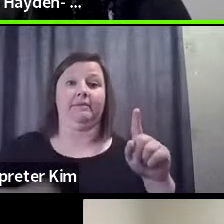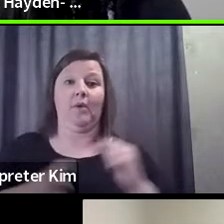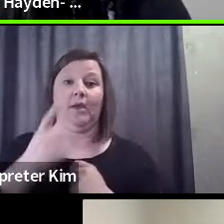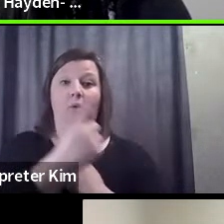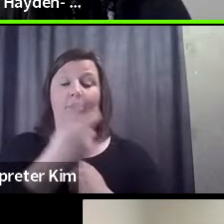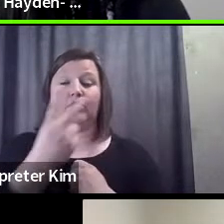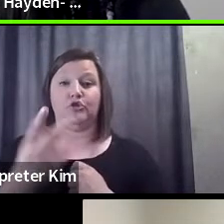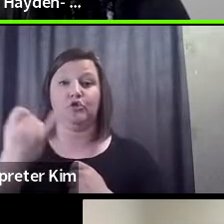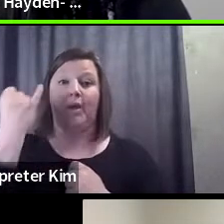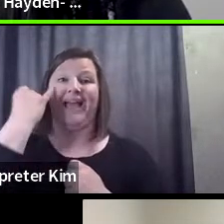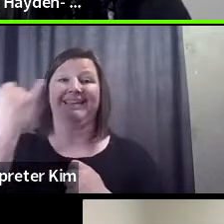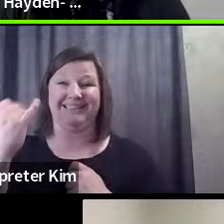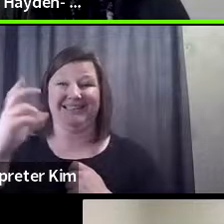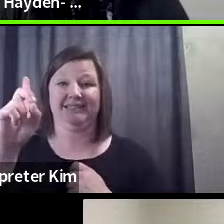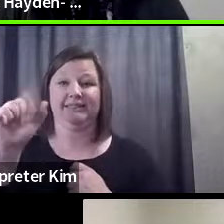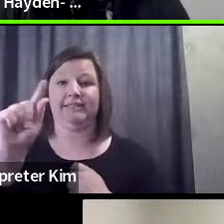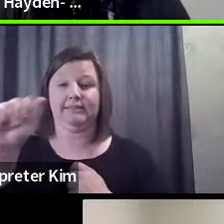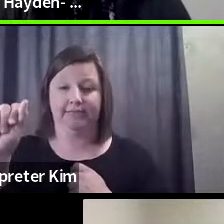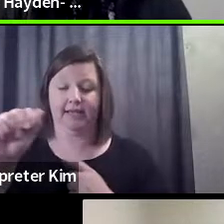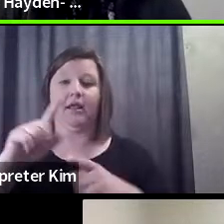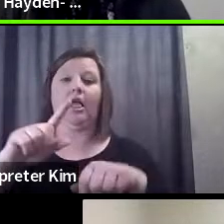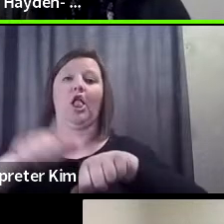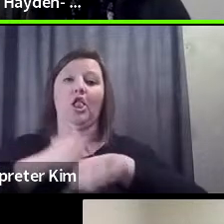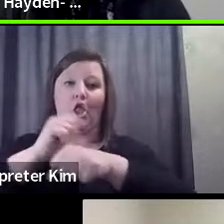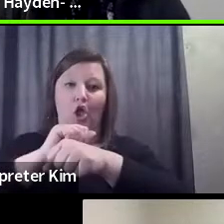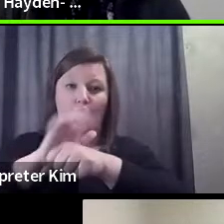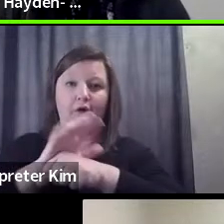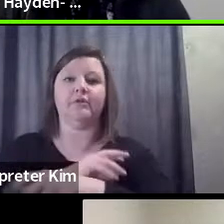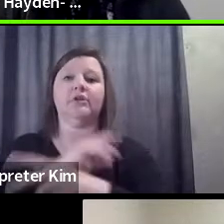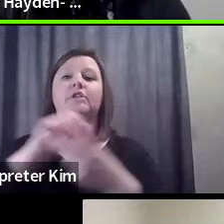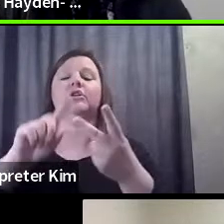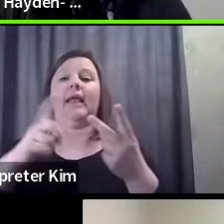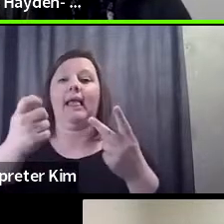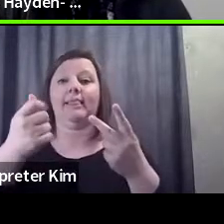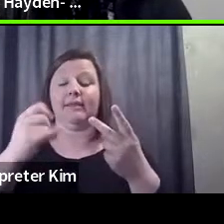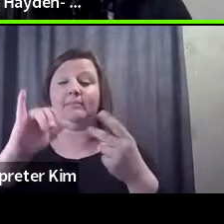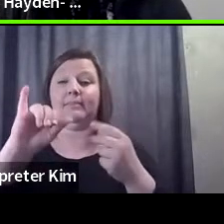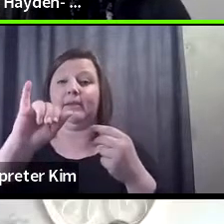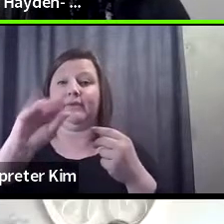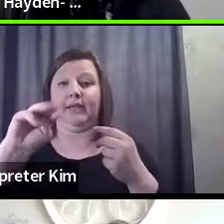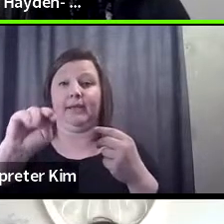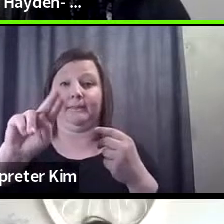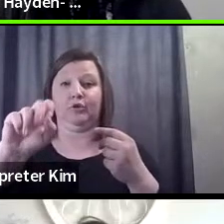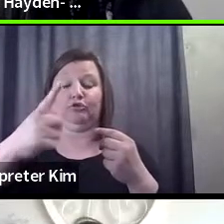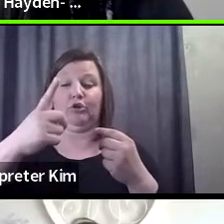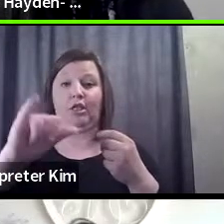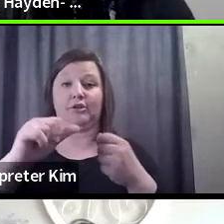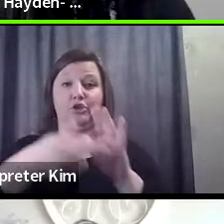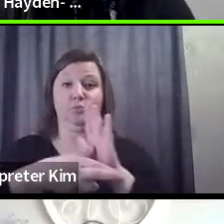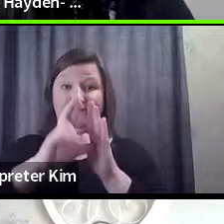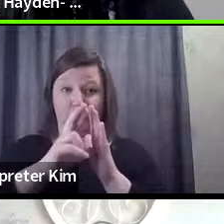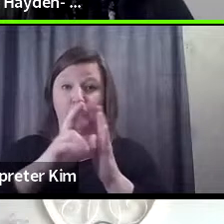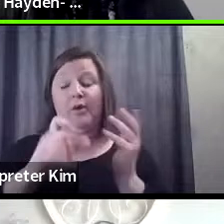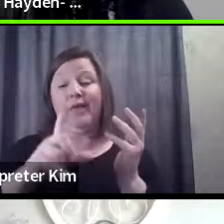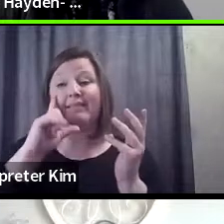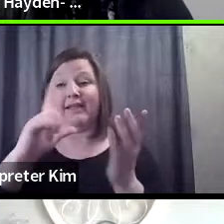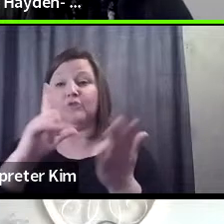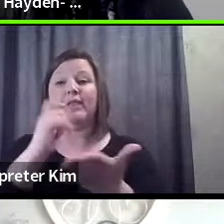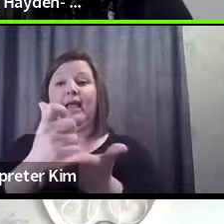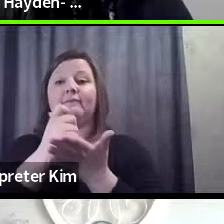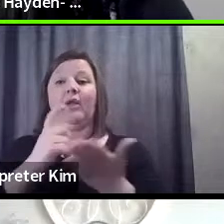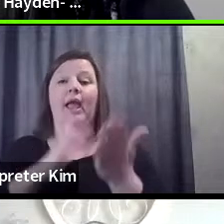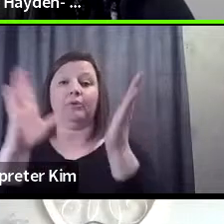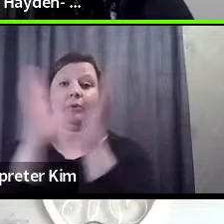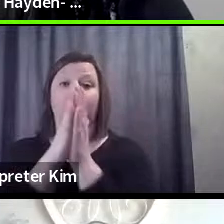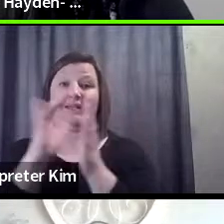ideas, data, long COVID, a little bit of immunology review, and I think it's been incredibly helpful. So I would ask that